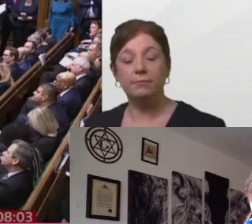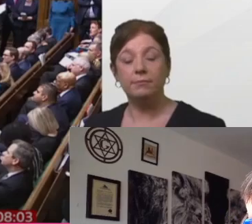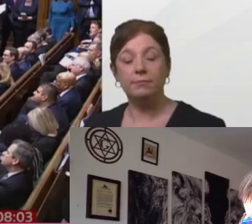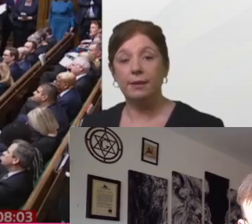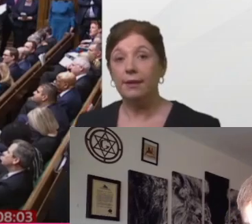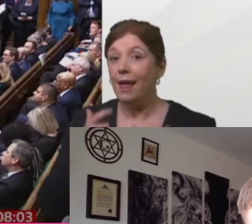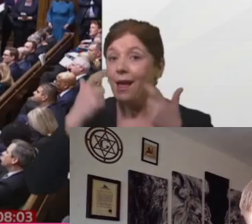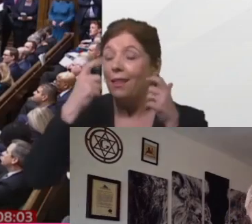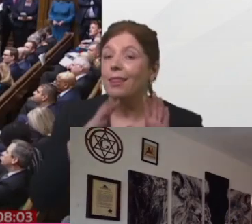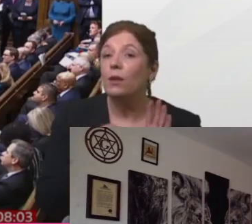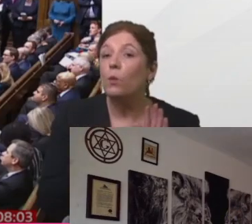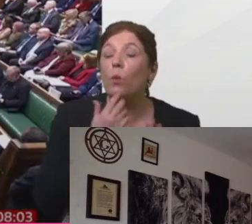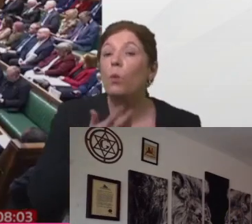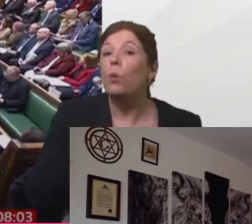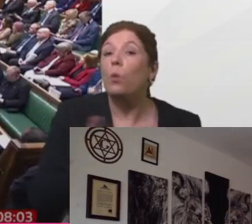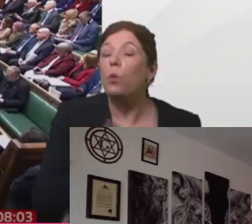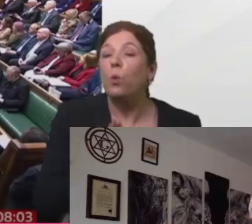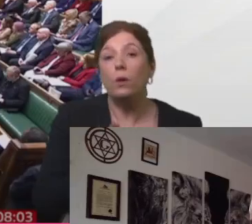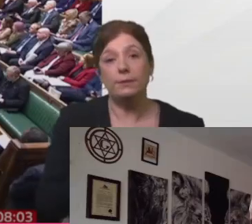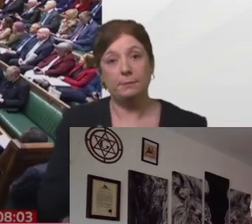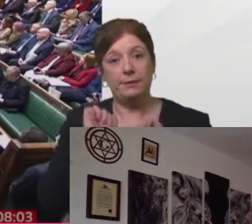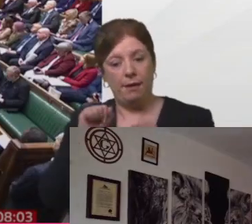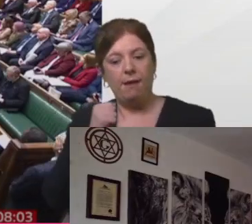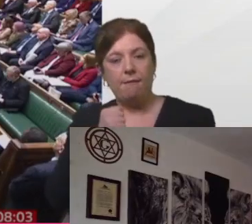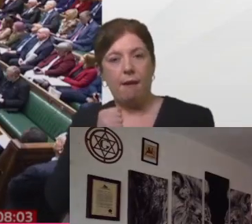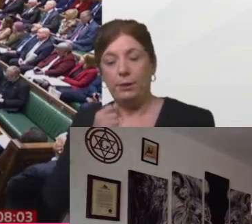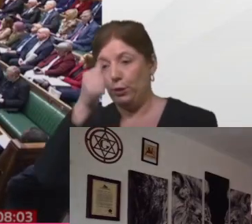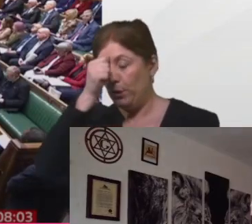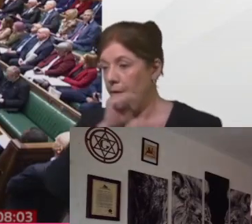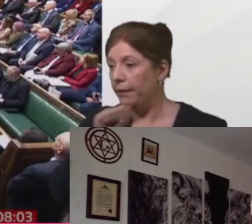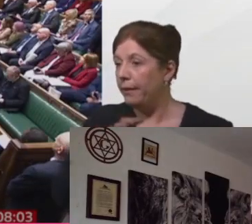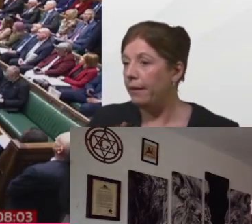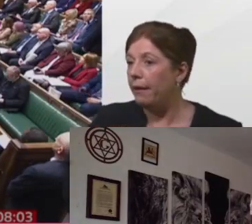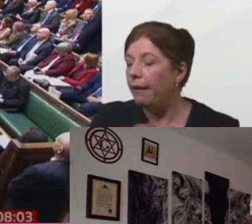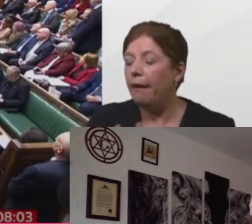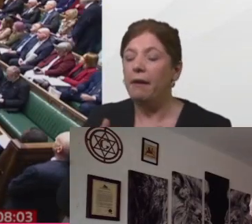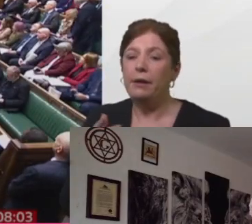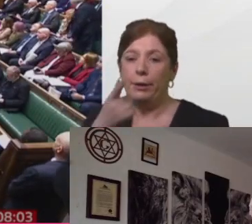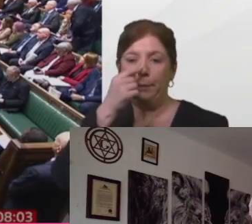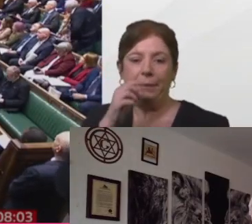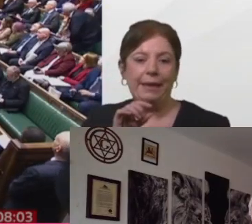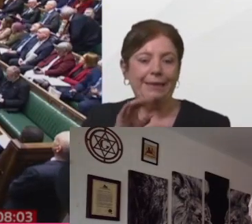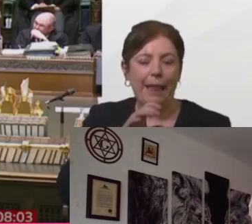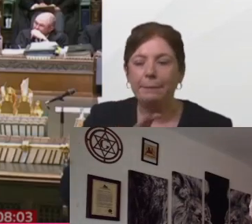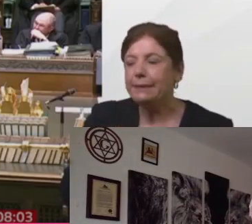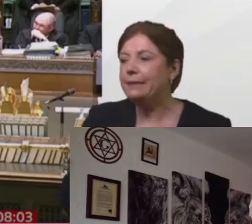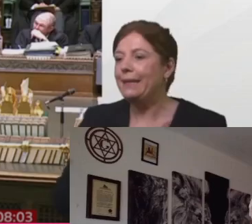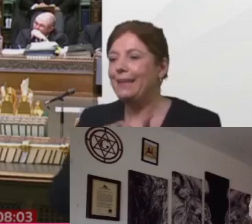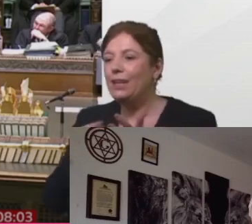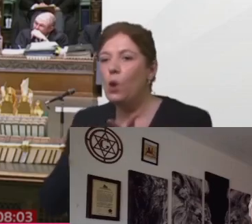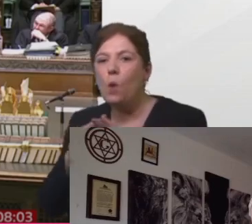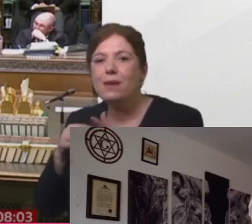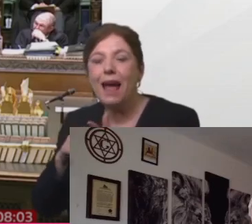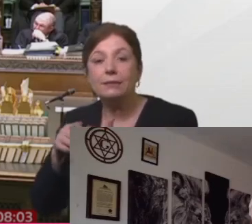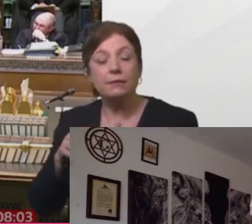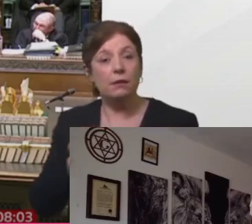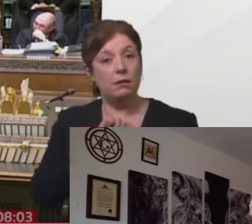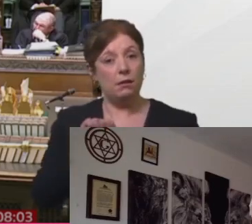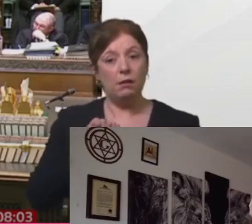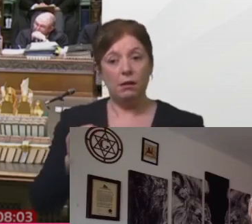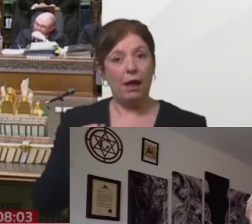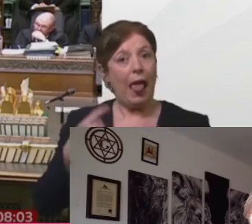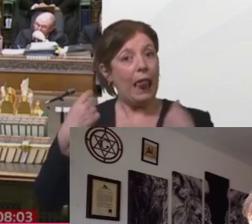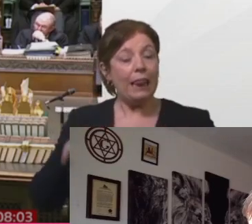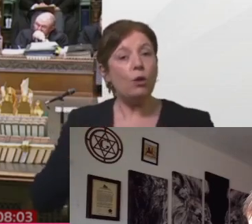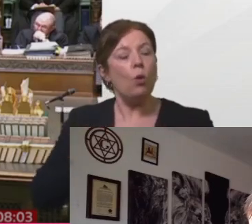rat. Up a list of extremist groups, Islamists and neo-Nazis, it says, whose actions, while not illegal, are